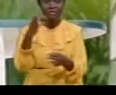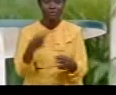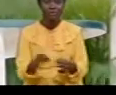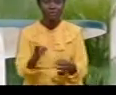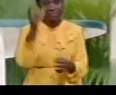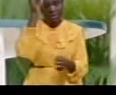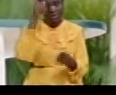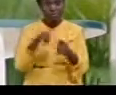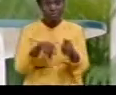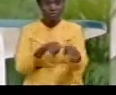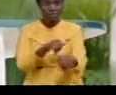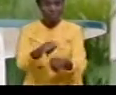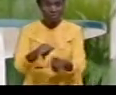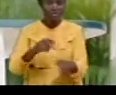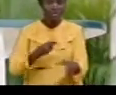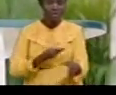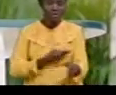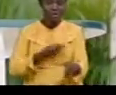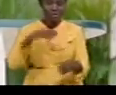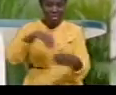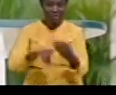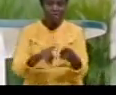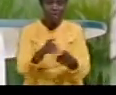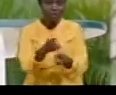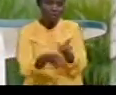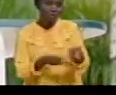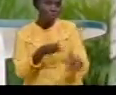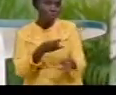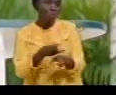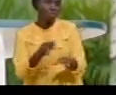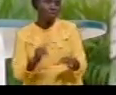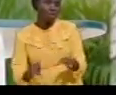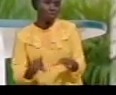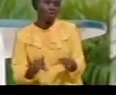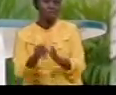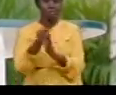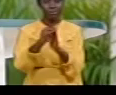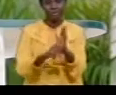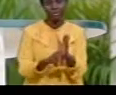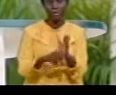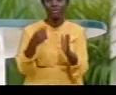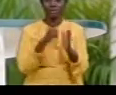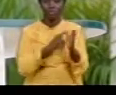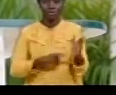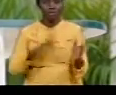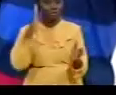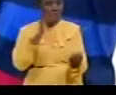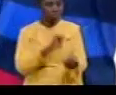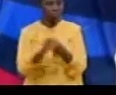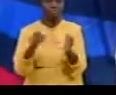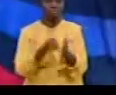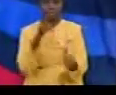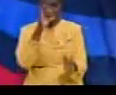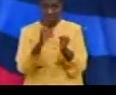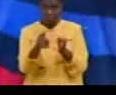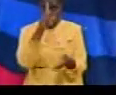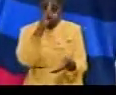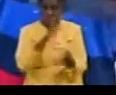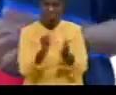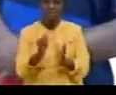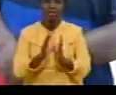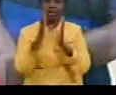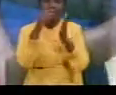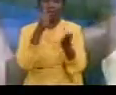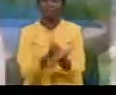to deceive us into carnality, the Lord will rise against it. If you believe so, that's amen.